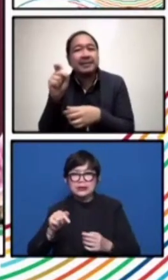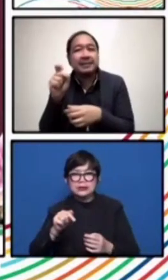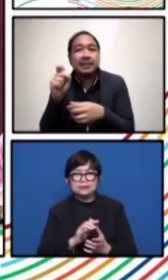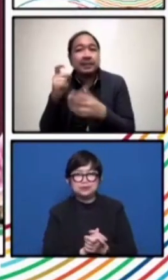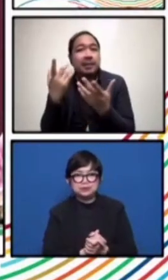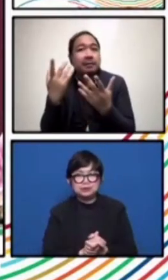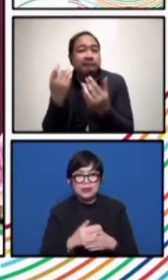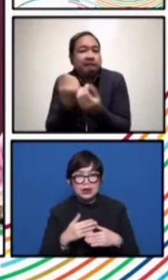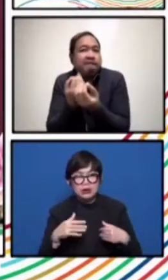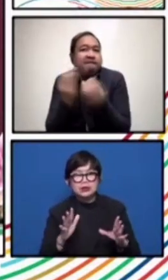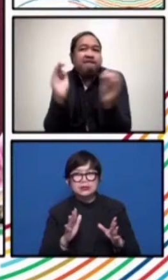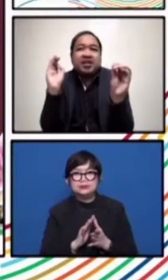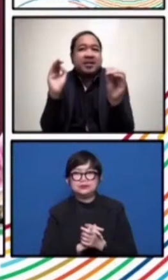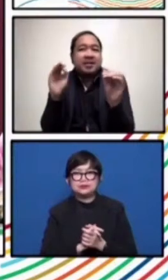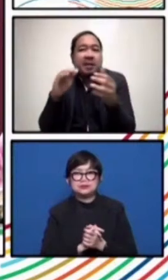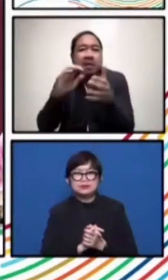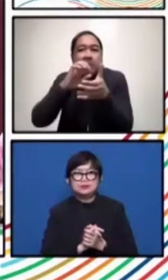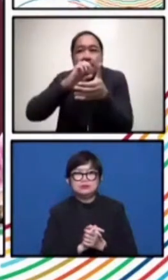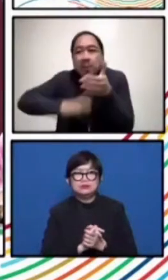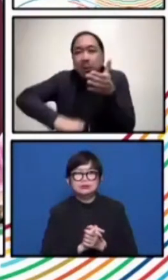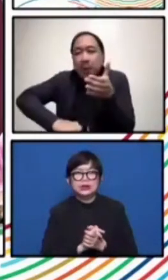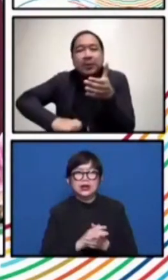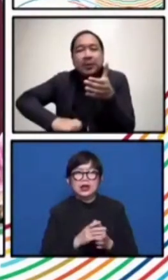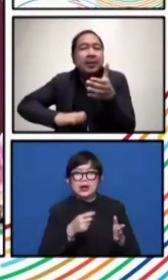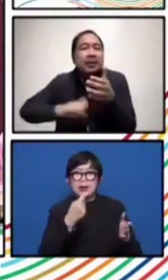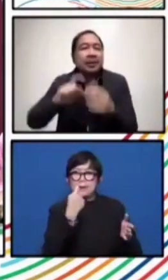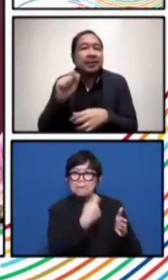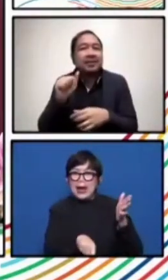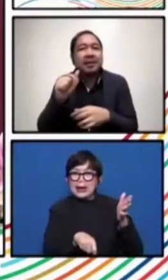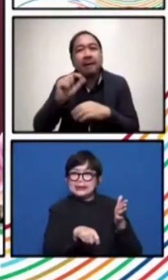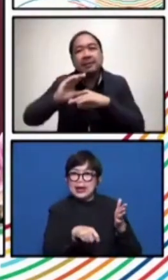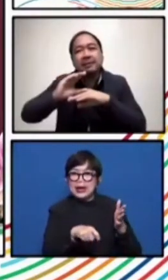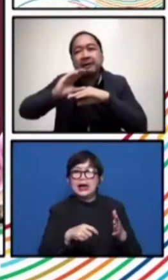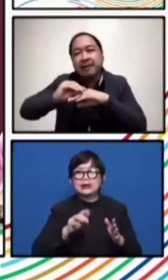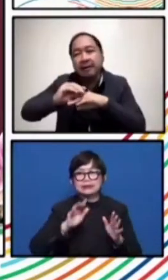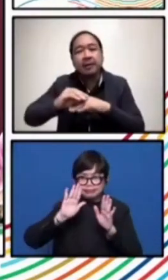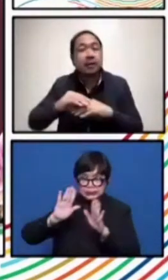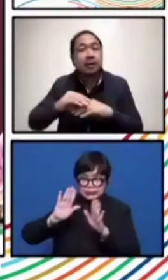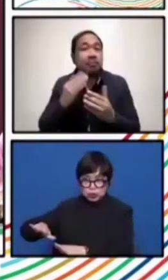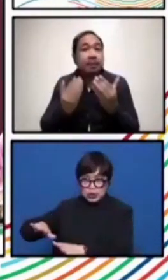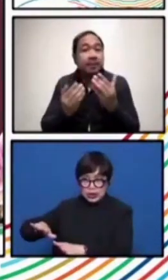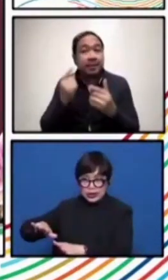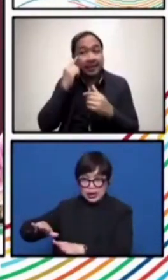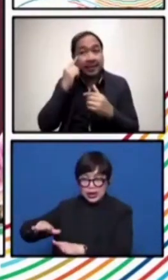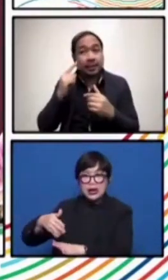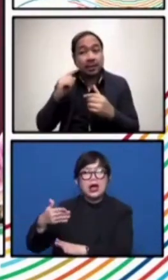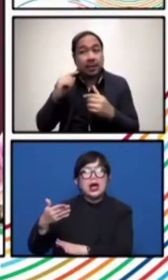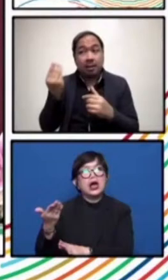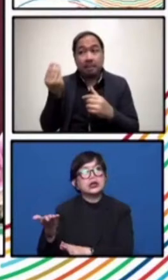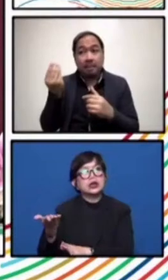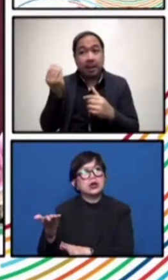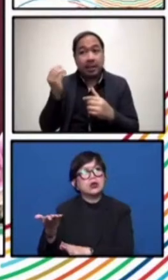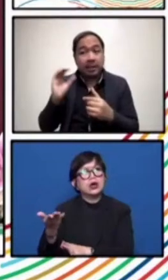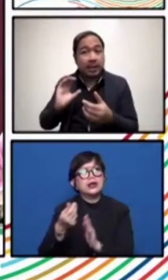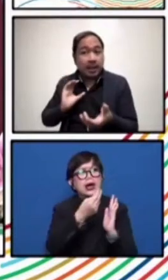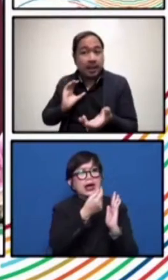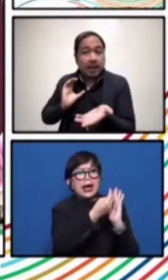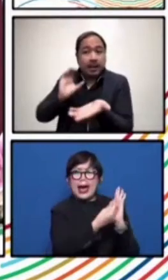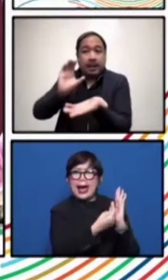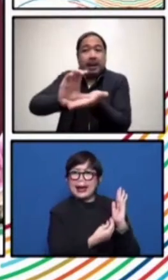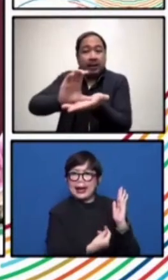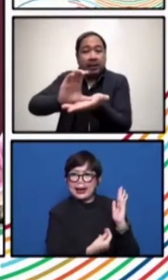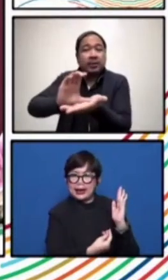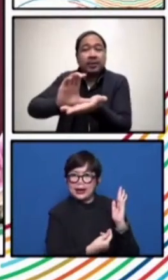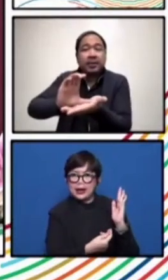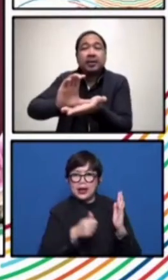uh you know when the the the level of money that actually goes out when people face